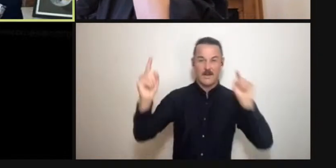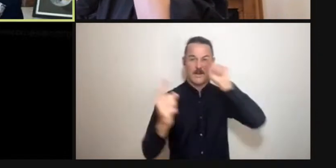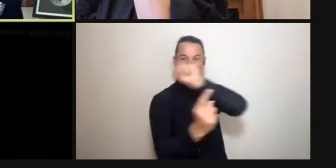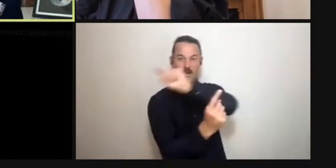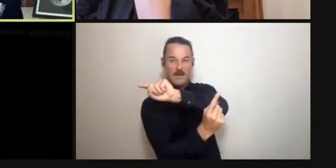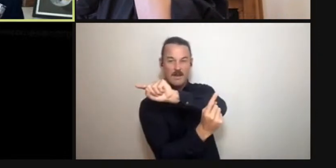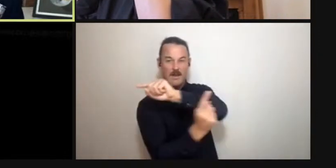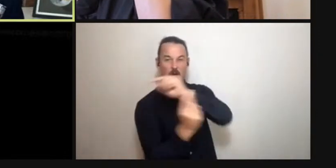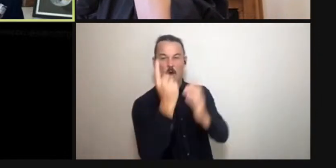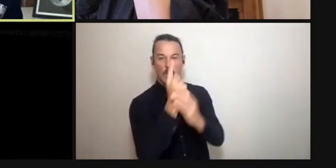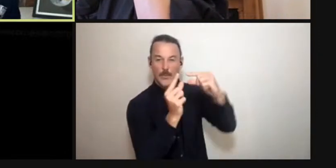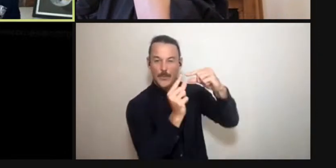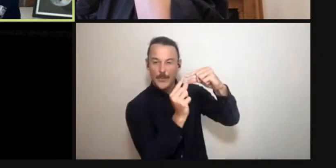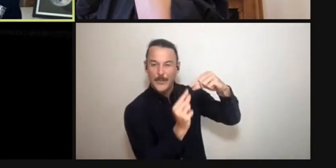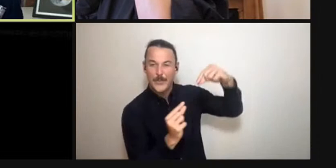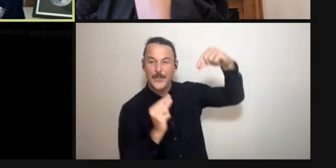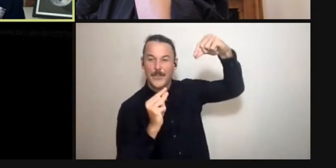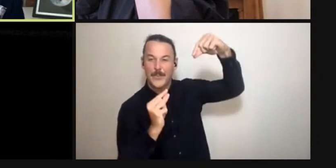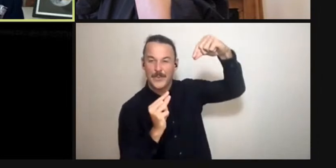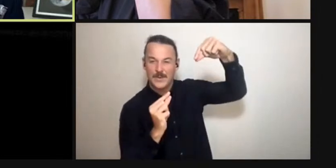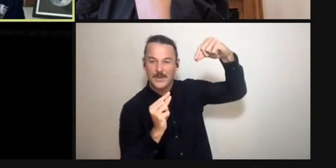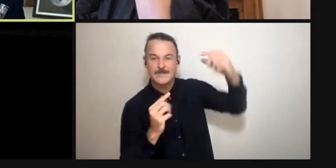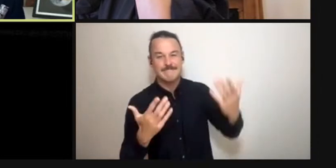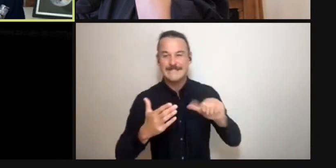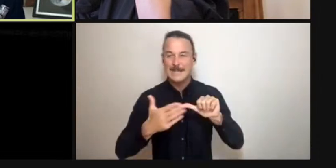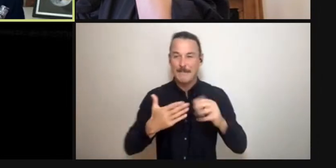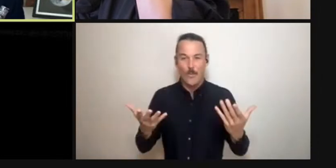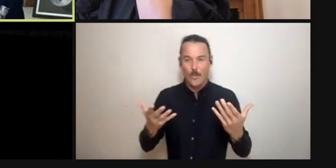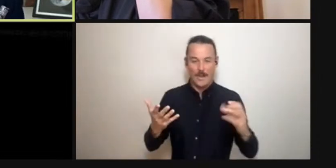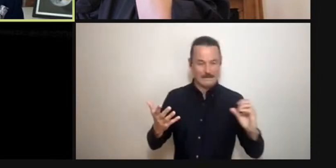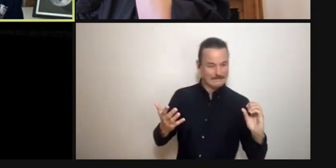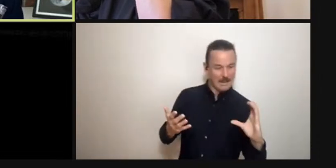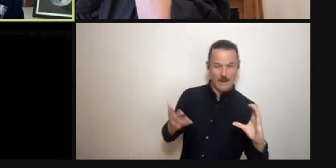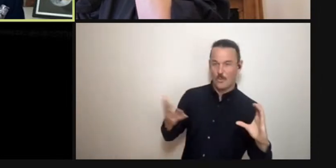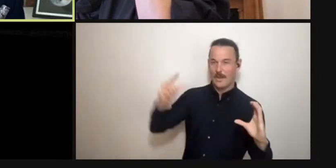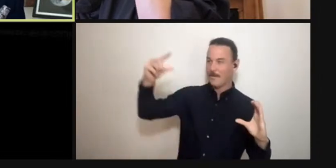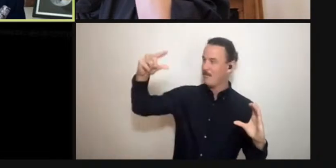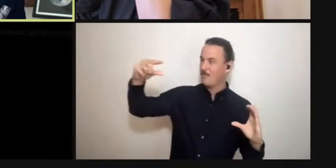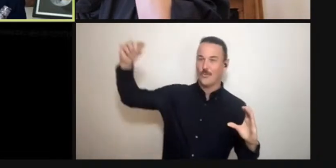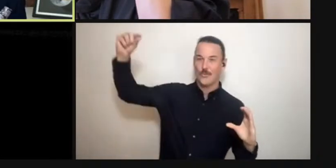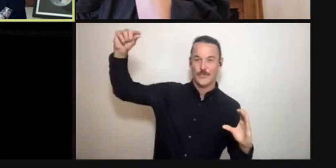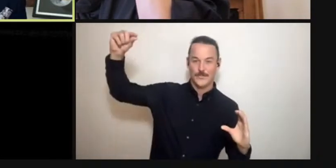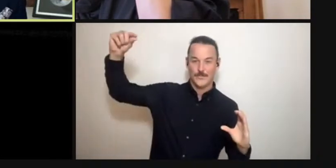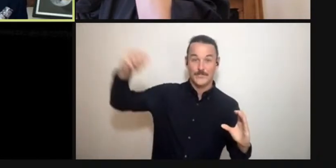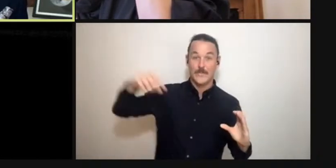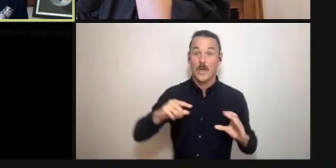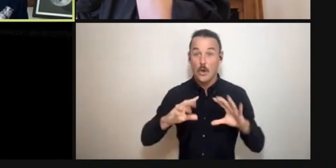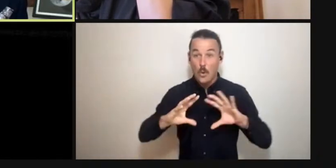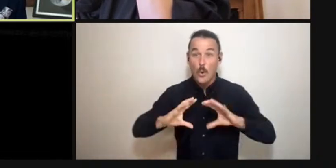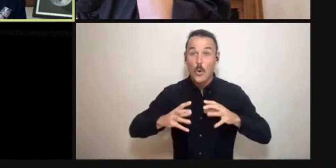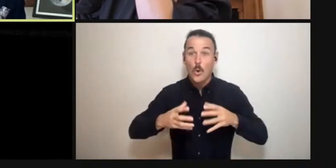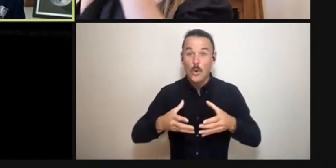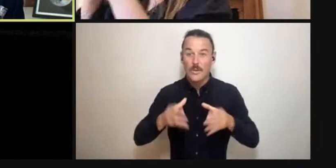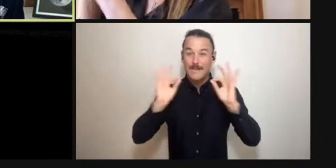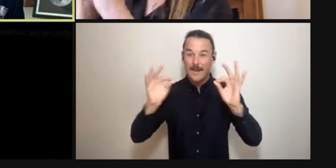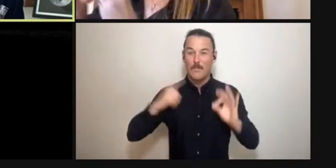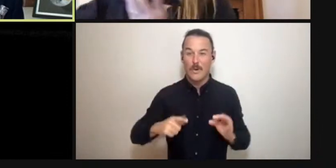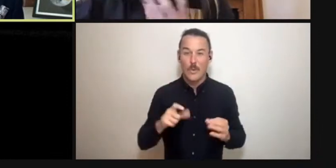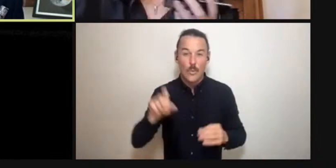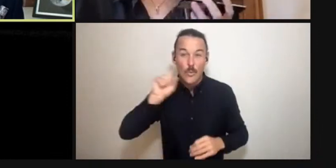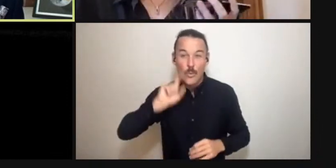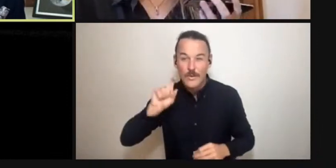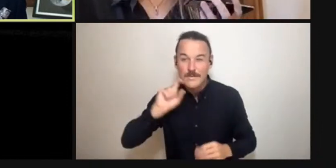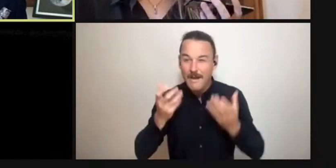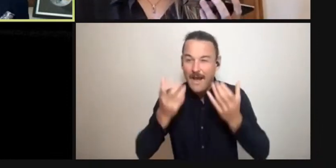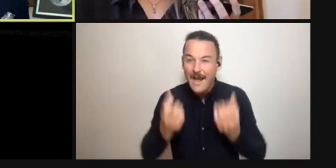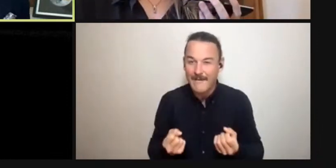this is a very special planet because there is liquid water on its surface, there's an atmosphere, and of course there's life.